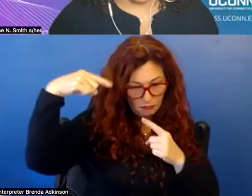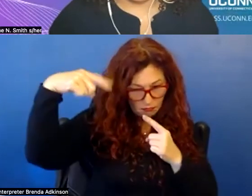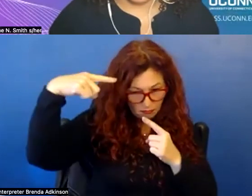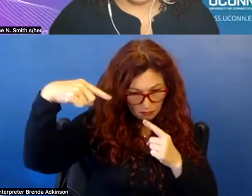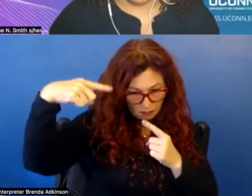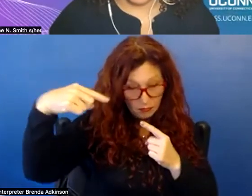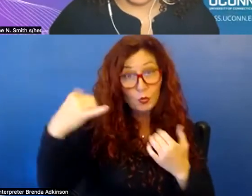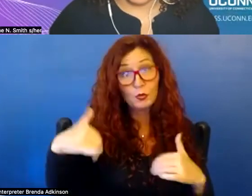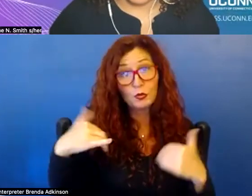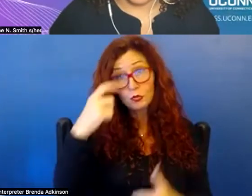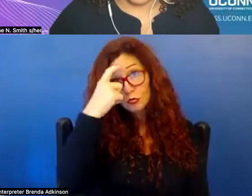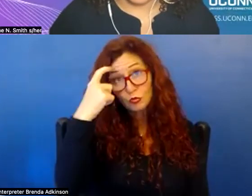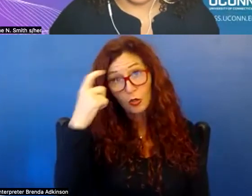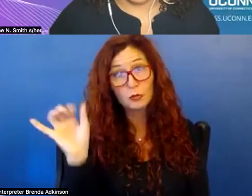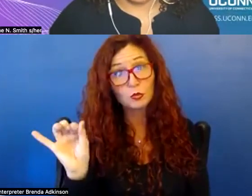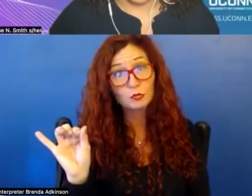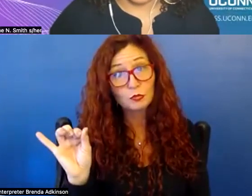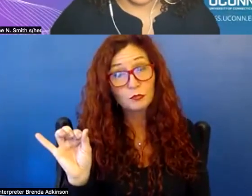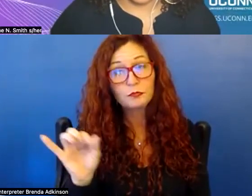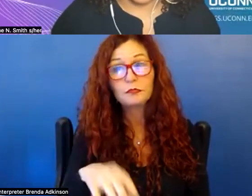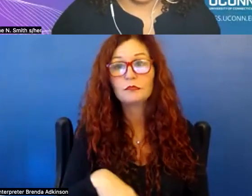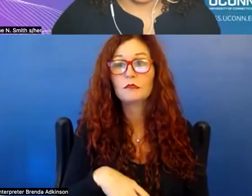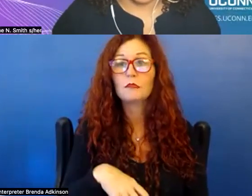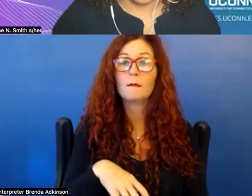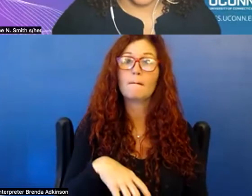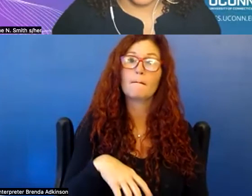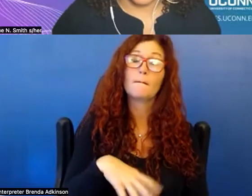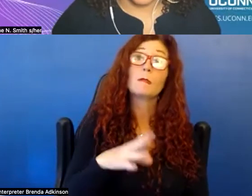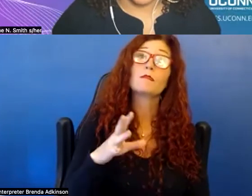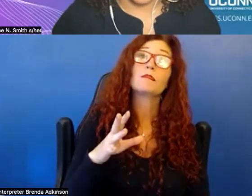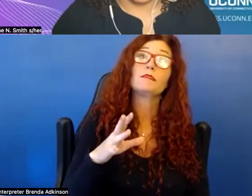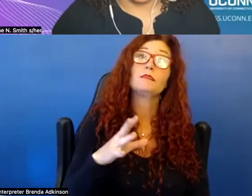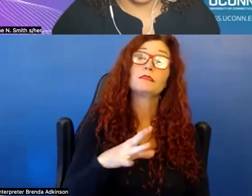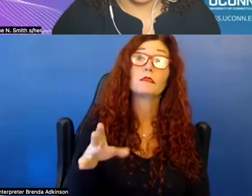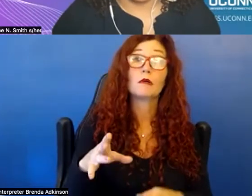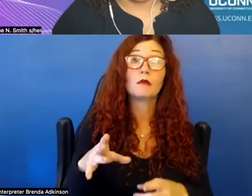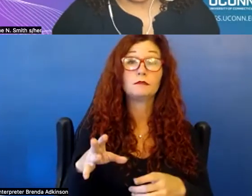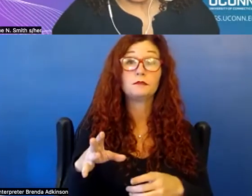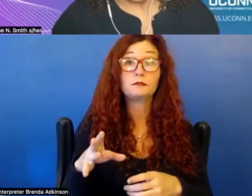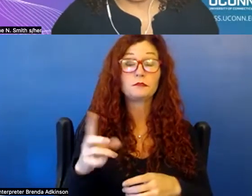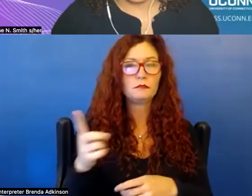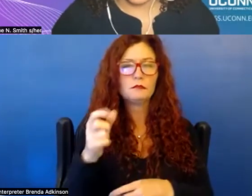that trajectory, of course, is, you know, Girls for Gender Equity is turning 20 years old this year. In June of